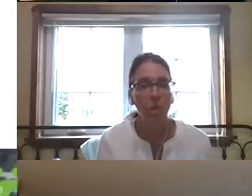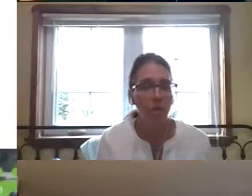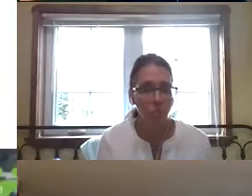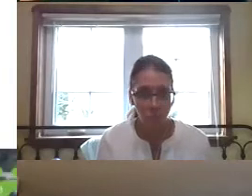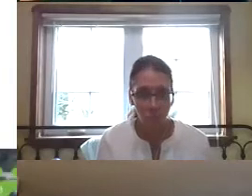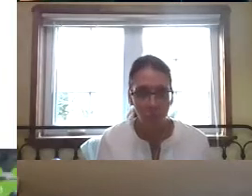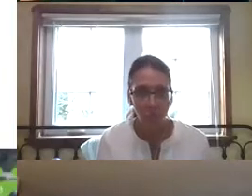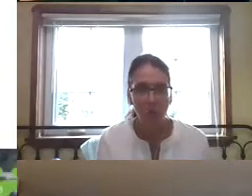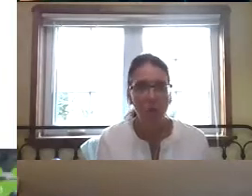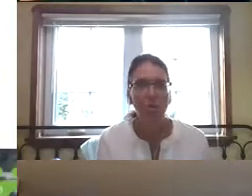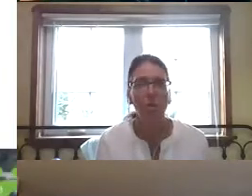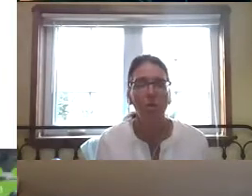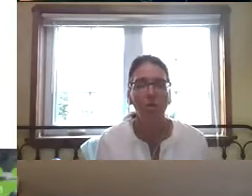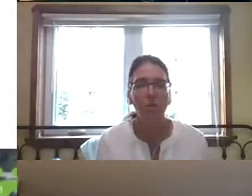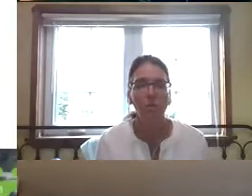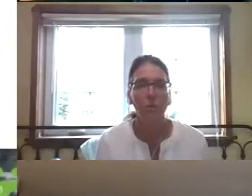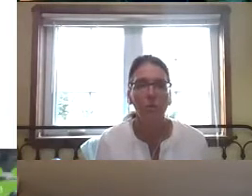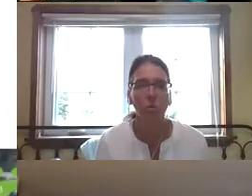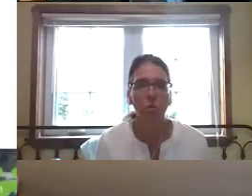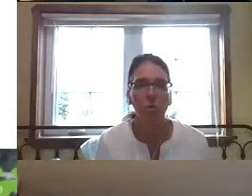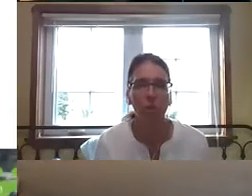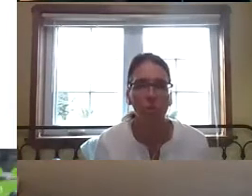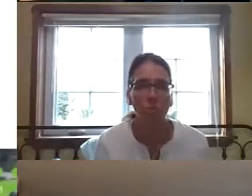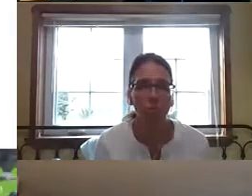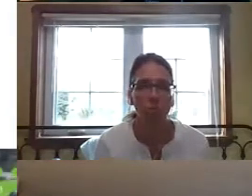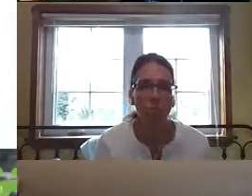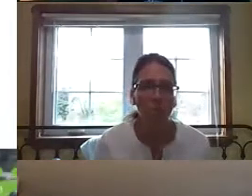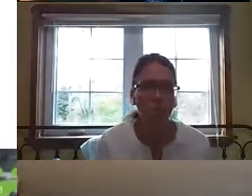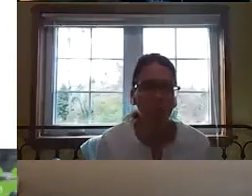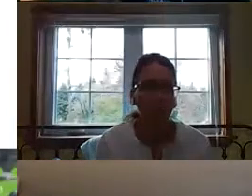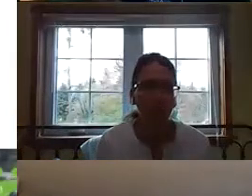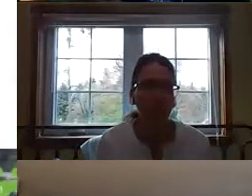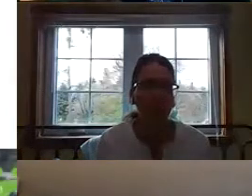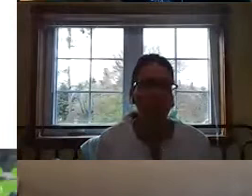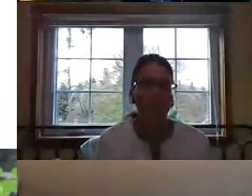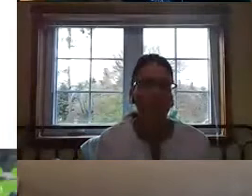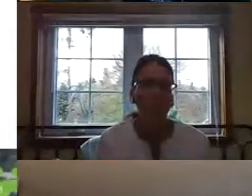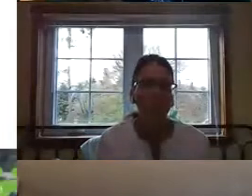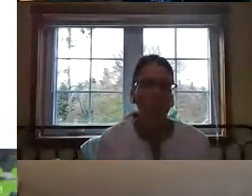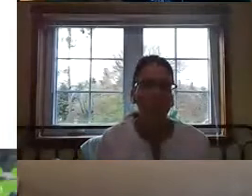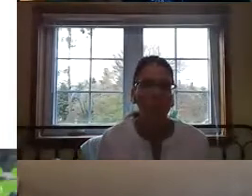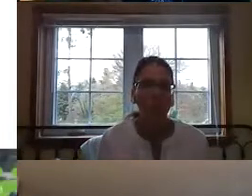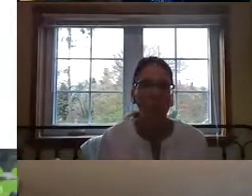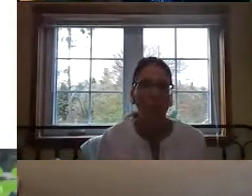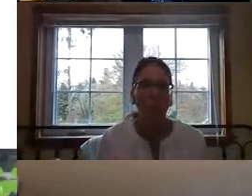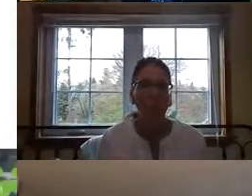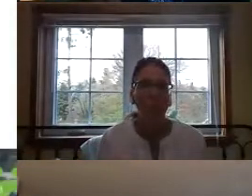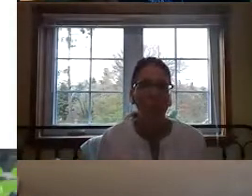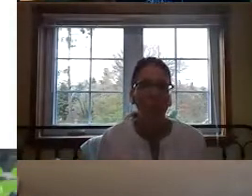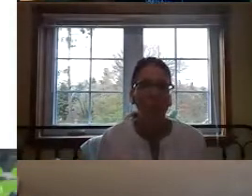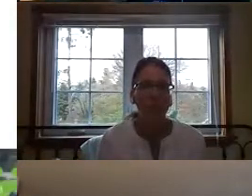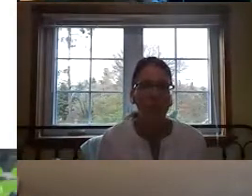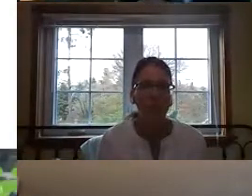So then Bartlett was the next corridor that we looked to, just one street to the north of Beacon. As